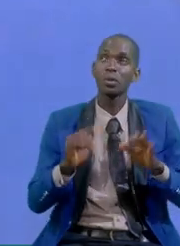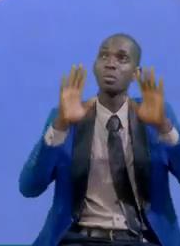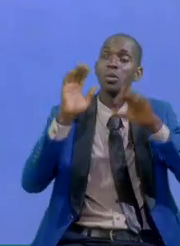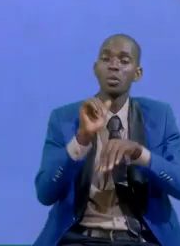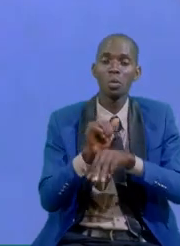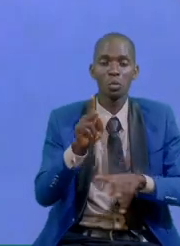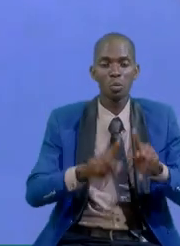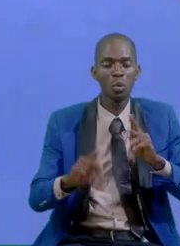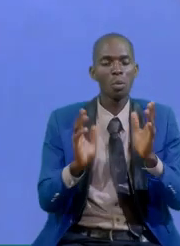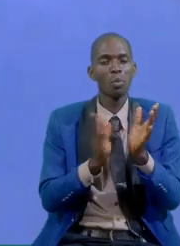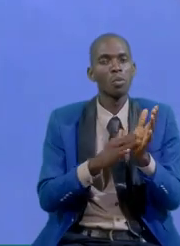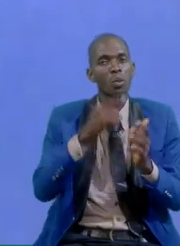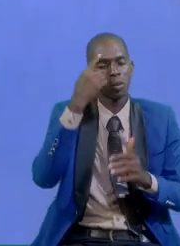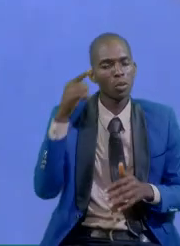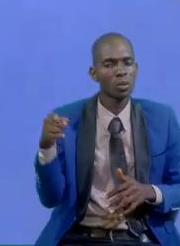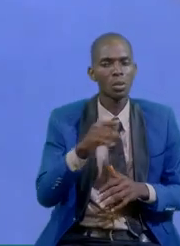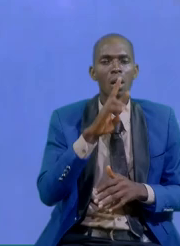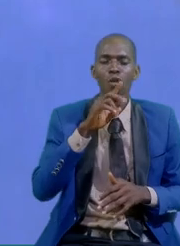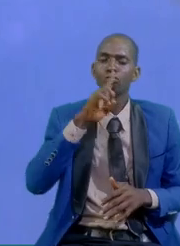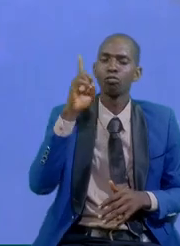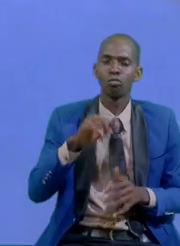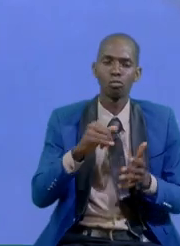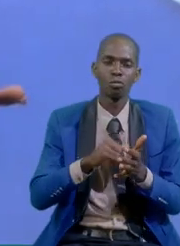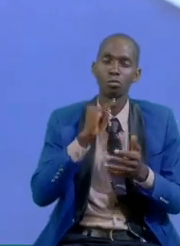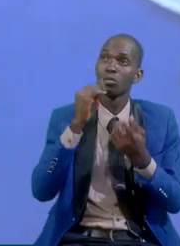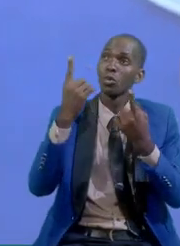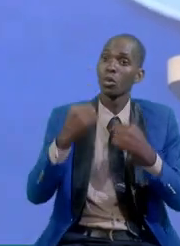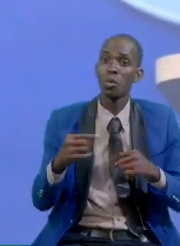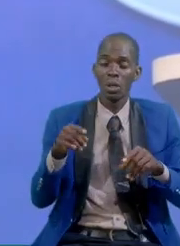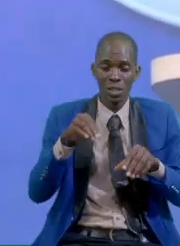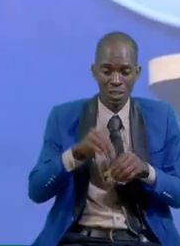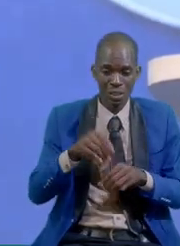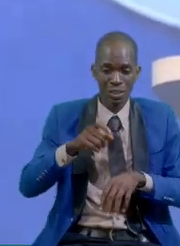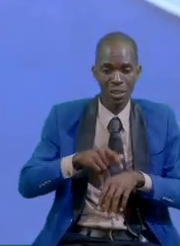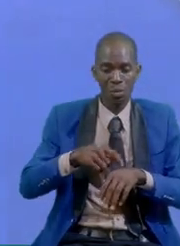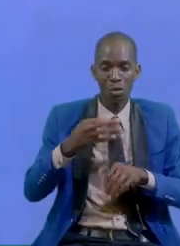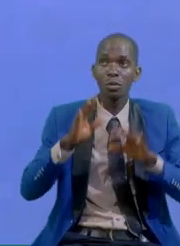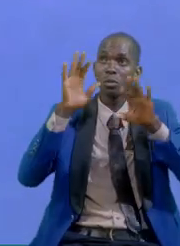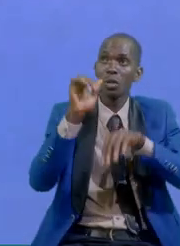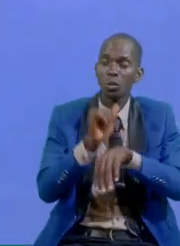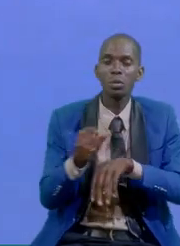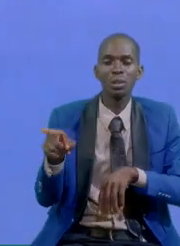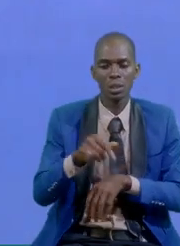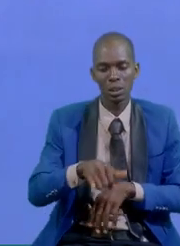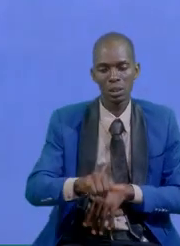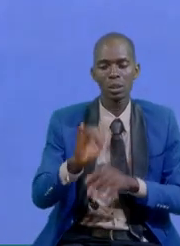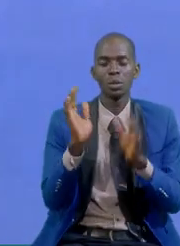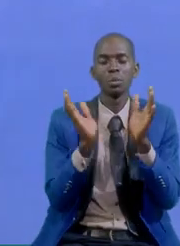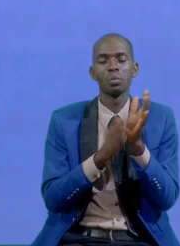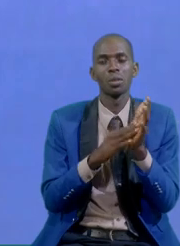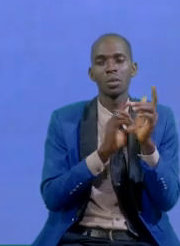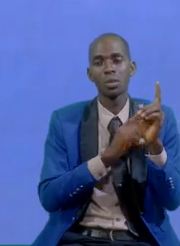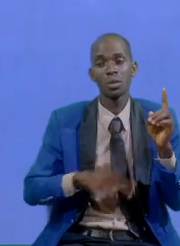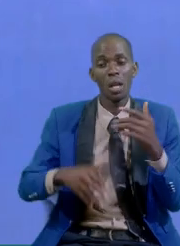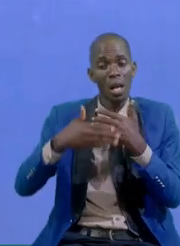because they knew it was coming. In the midst of the miracle, they praised the Lord. They know it is happening. And then after the miracle, as now we finish